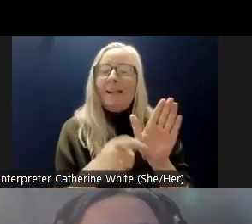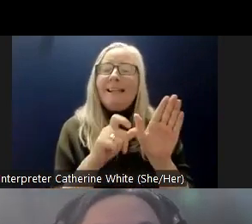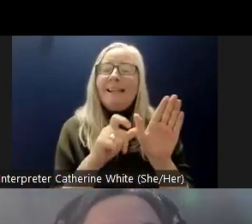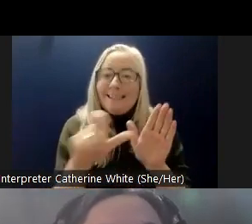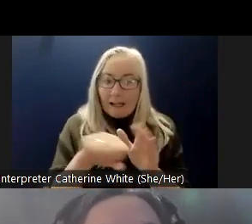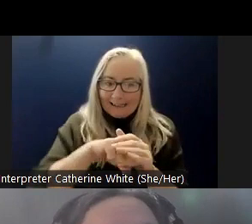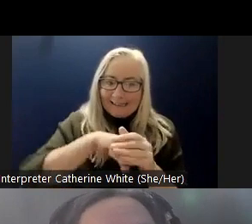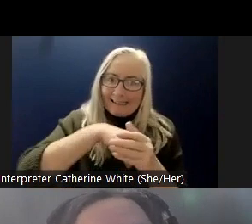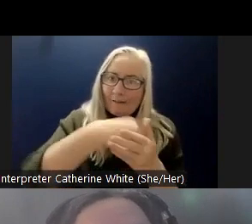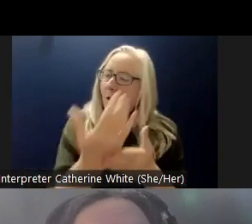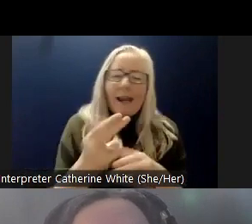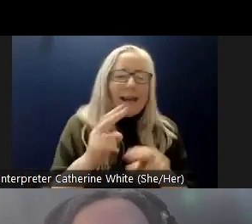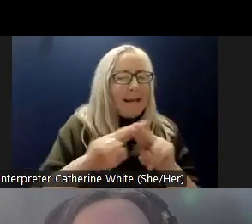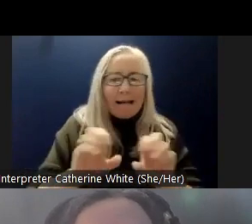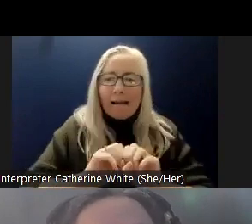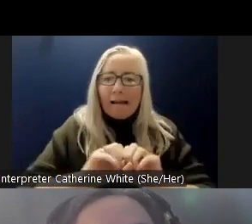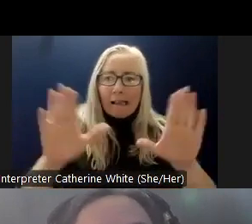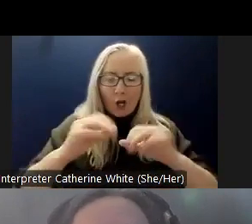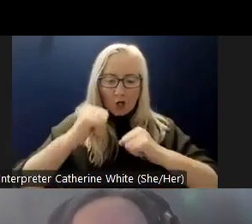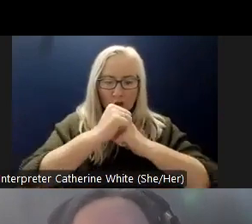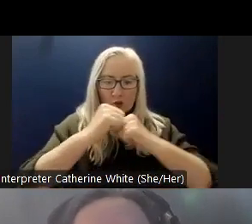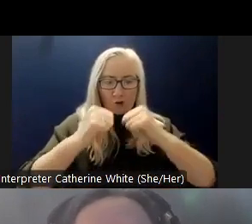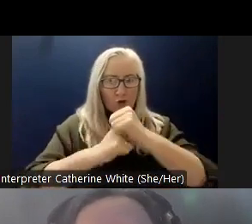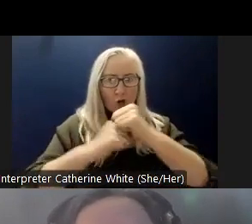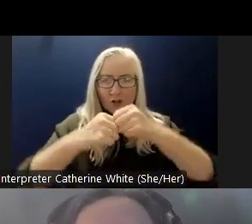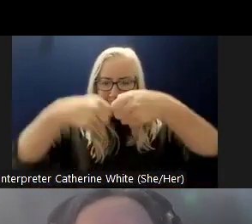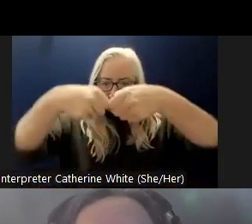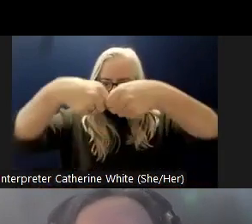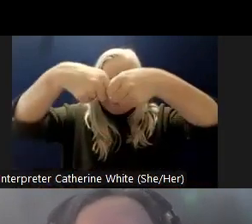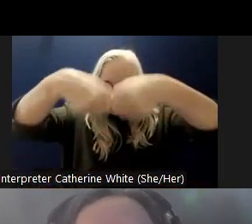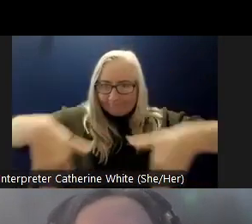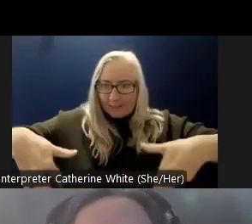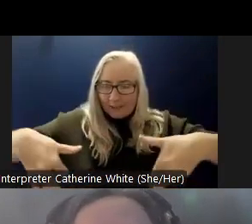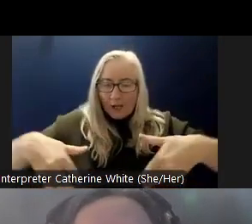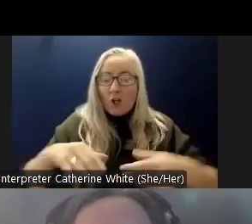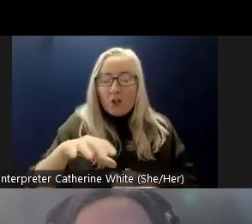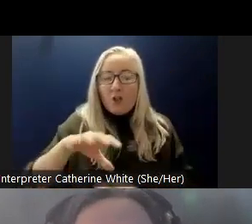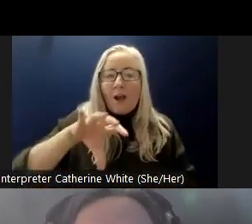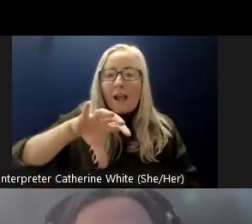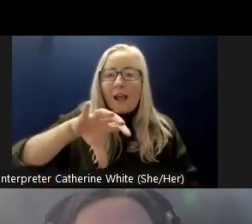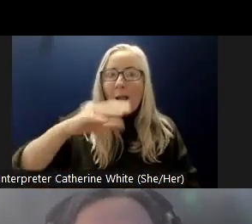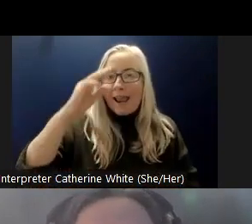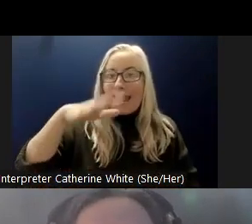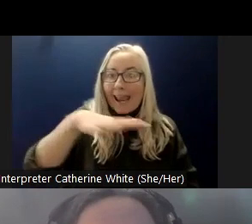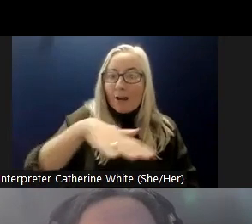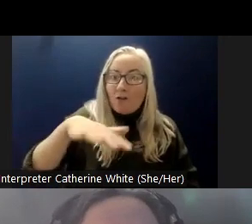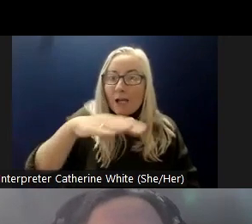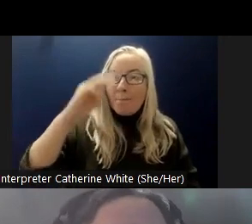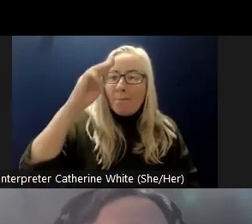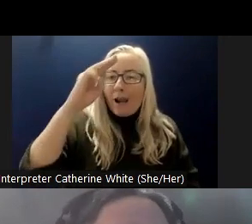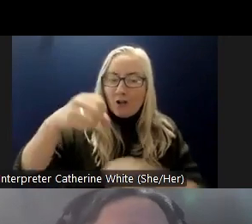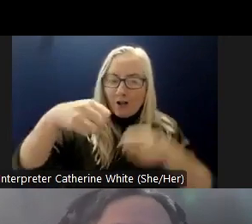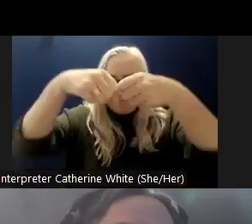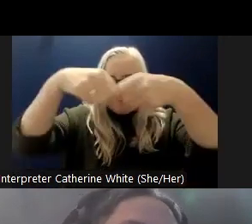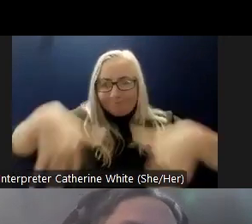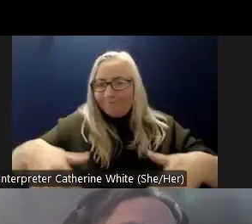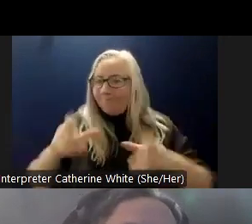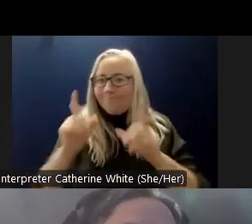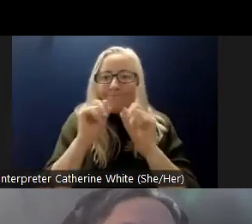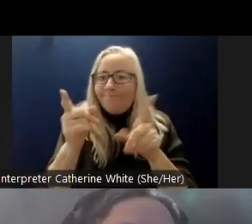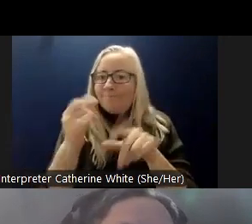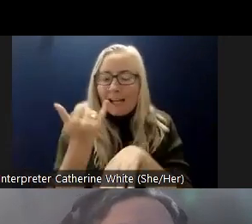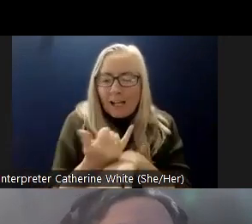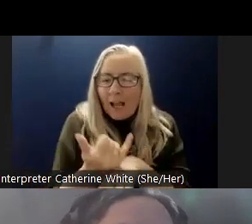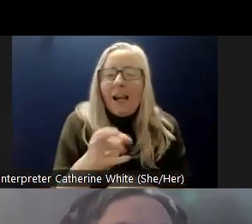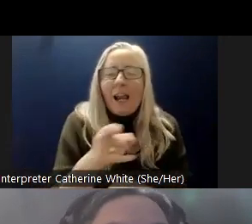It isn't clear what the structures below the integrated healthcare area manager will be. So many of you are used